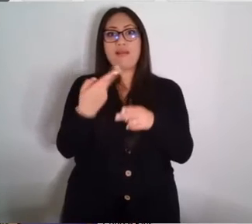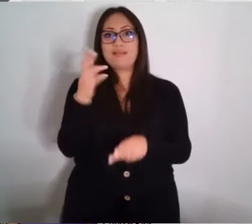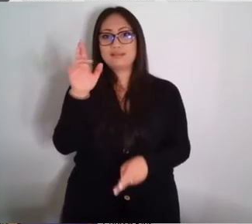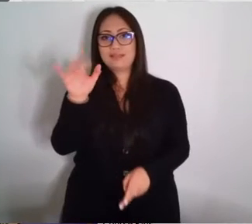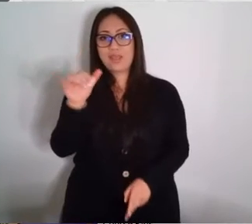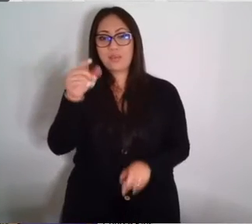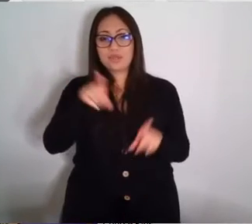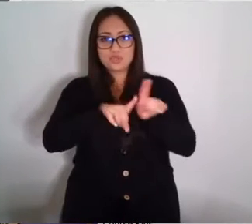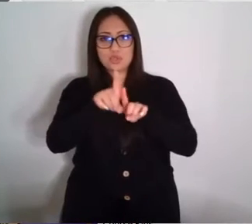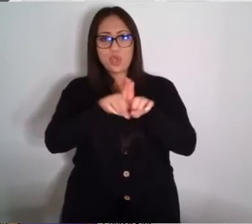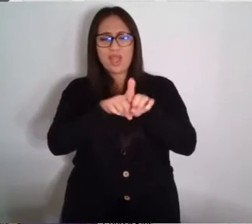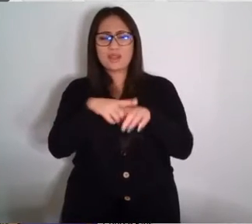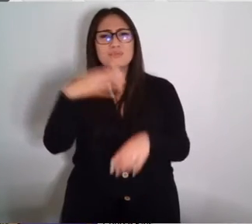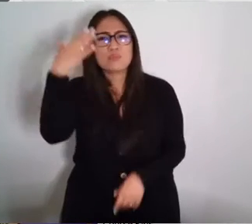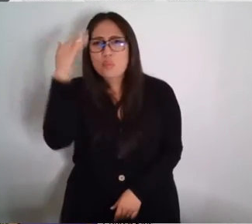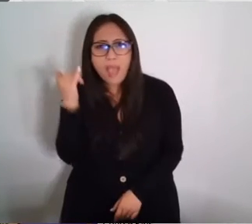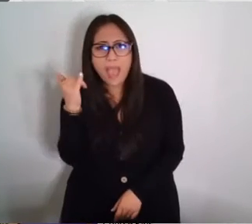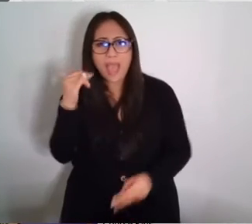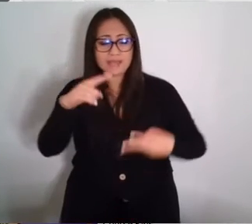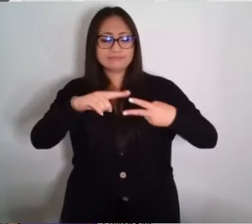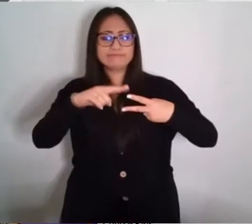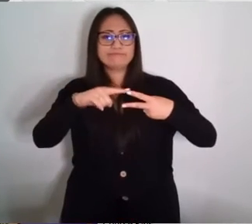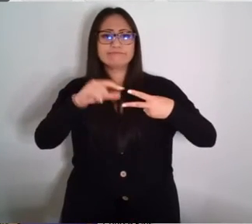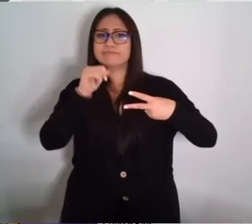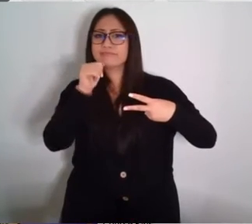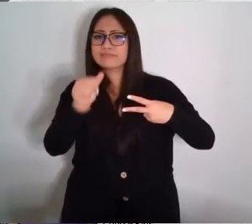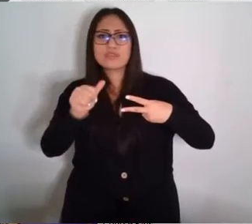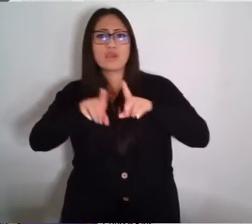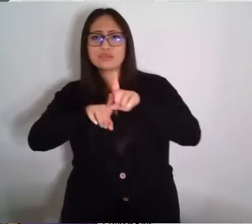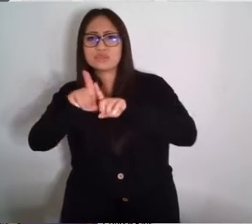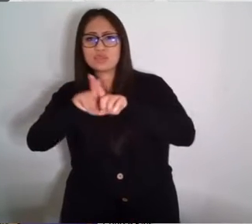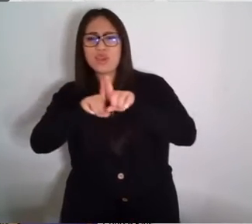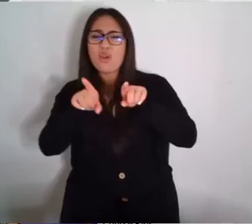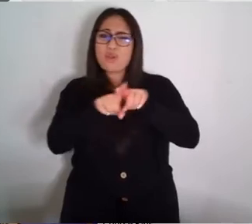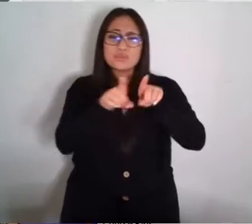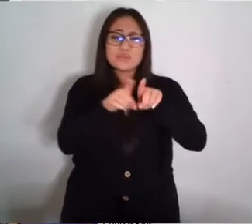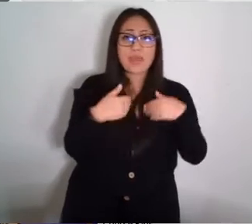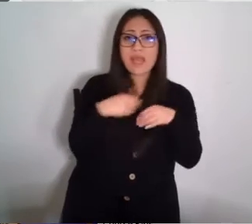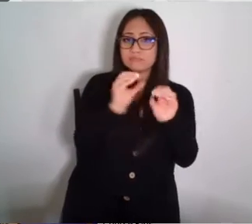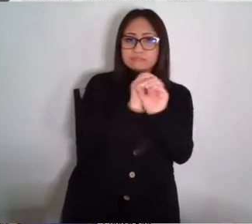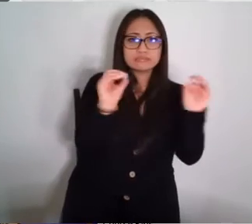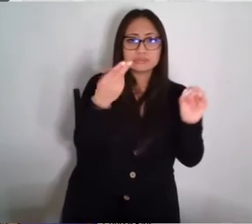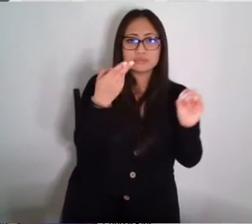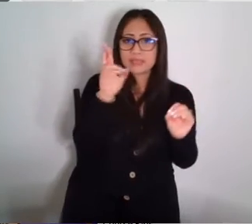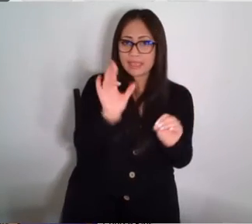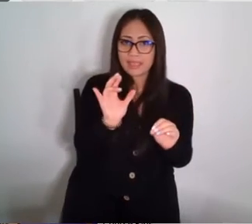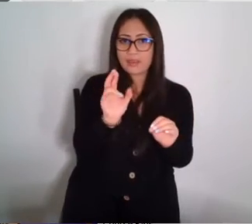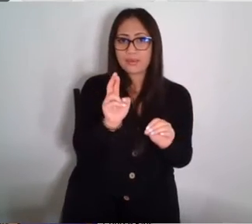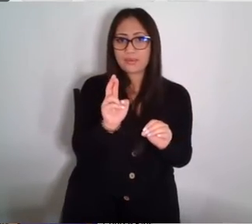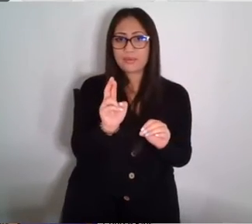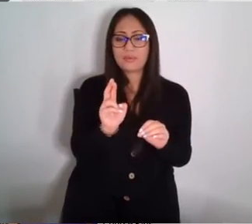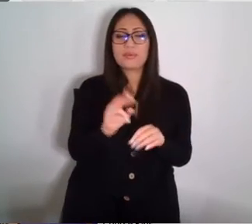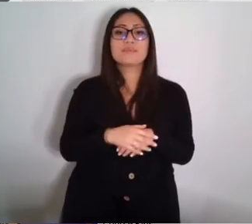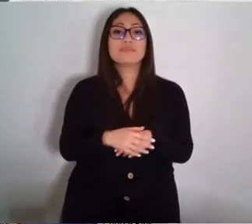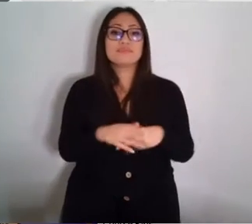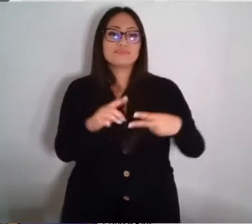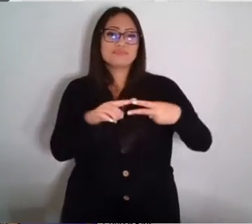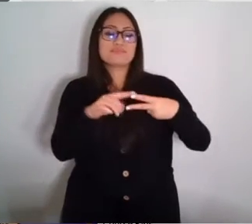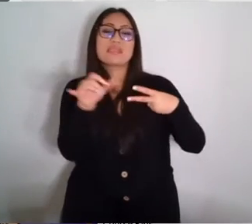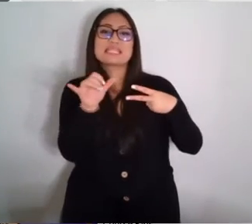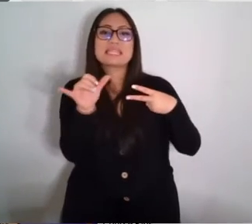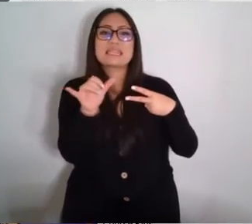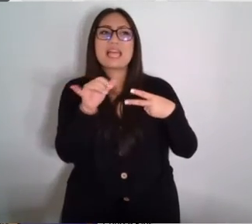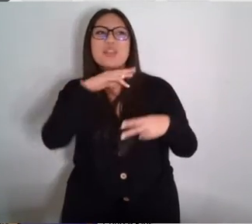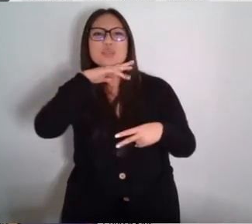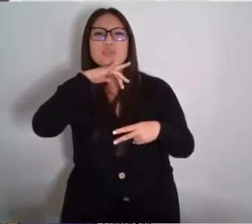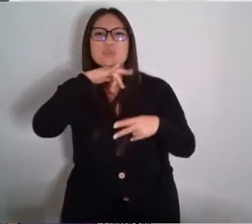isn't a star at all, and it doesn't have hair. It's really a chunk of ice, dust, and rock. Think of it as like a big dirty snowball in orbit